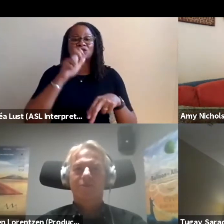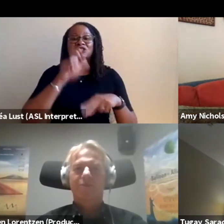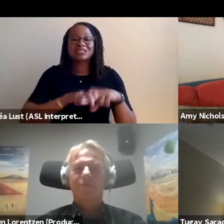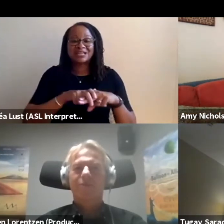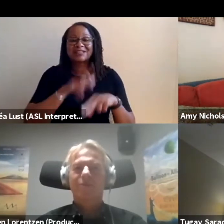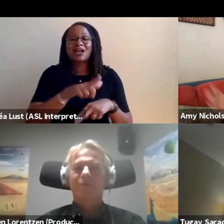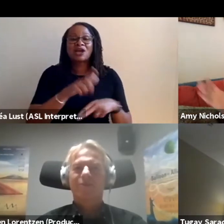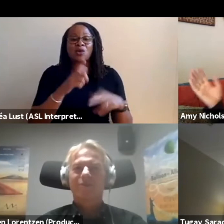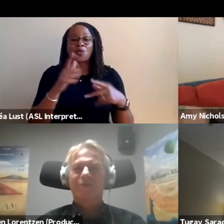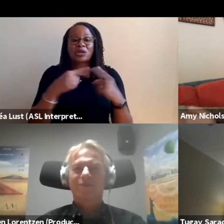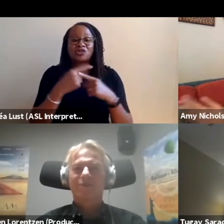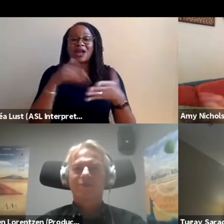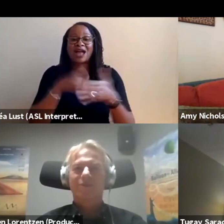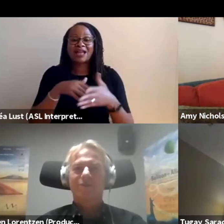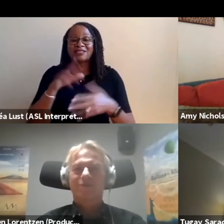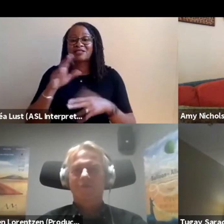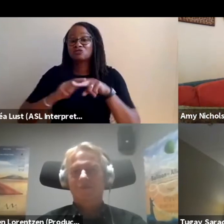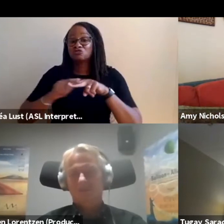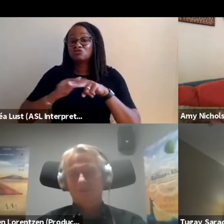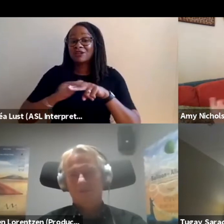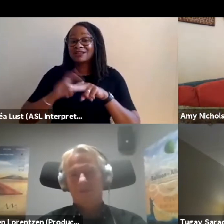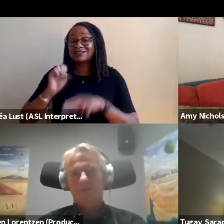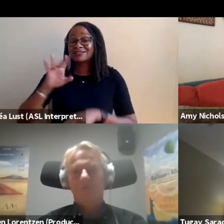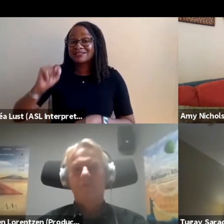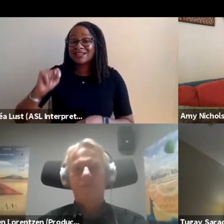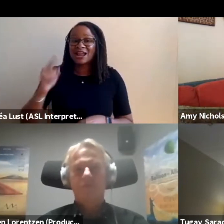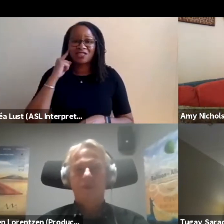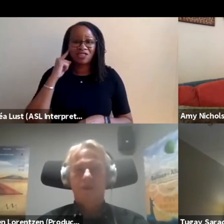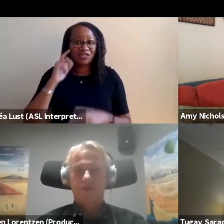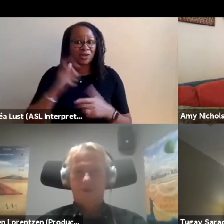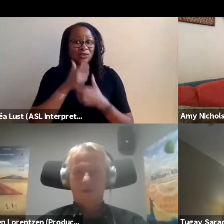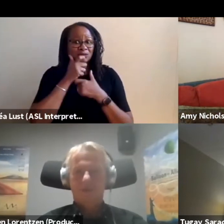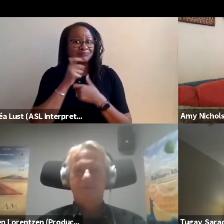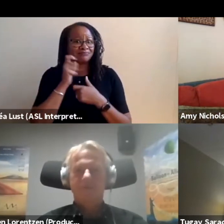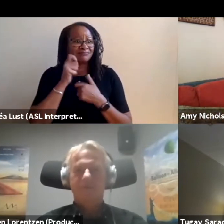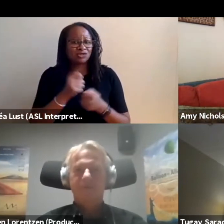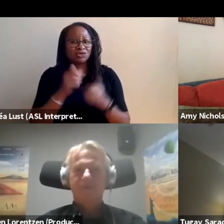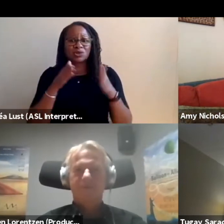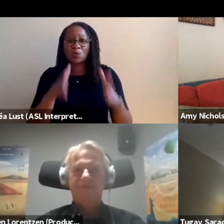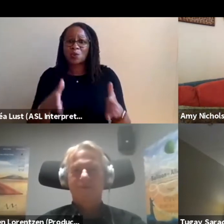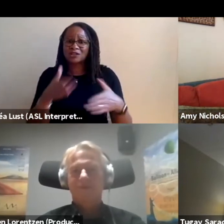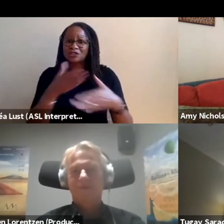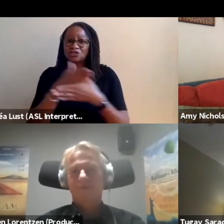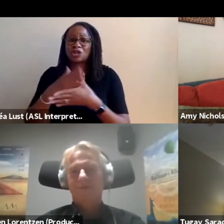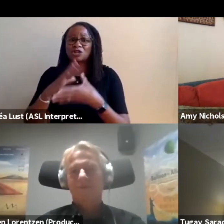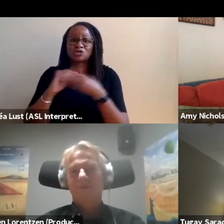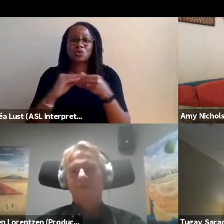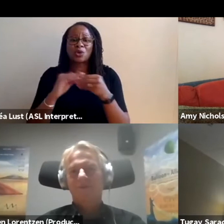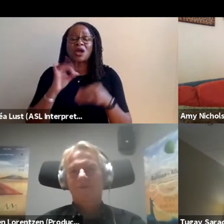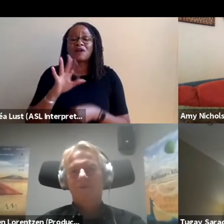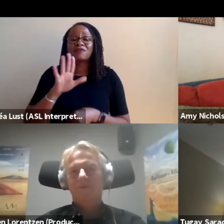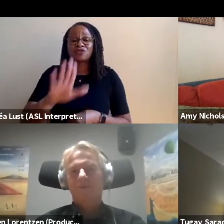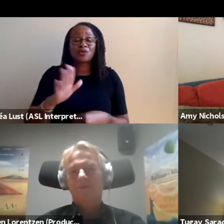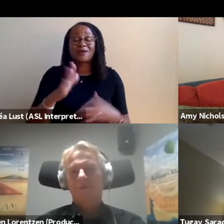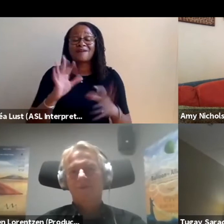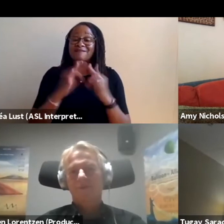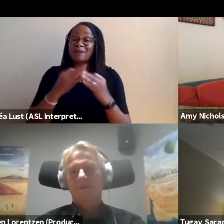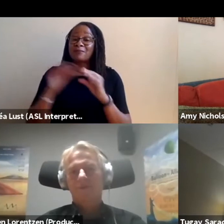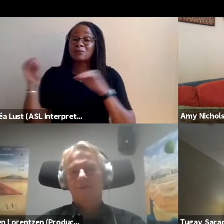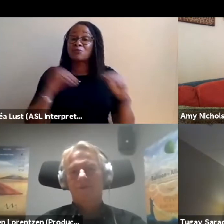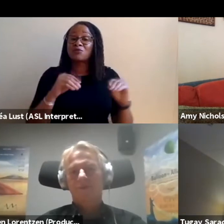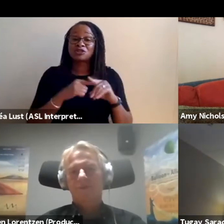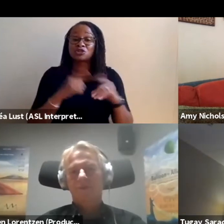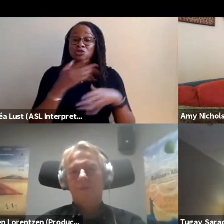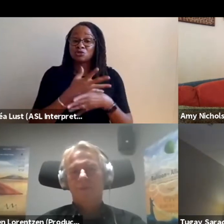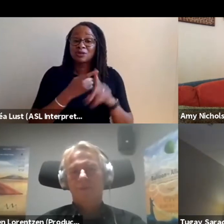that was such a neat way to kind of tell the story of your family moving here from Turkey. And I was curious, you know, like you